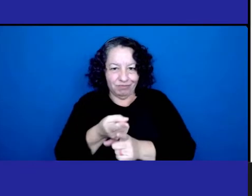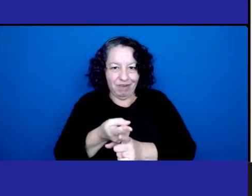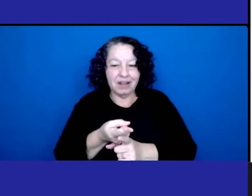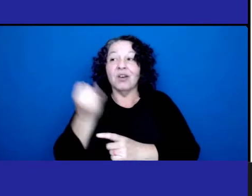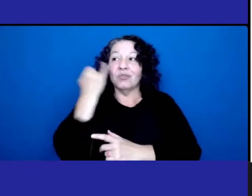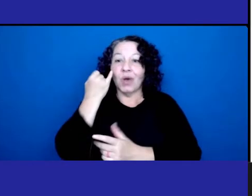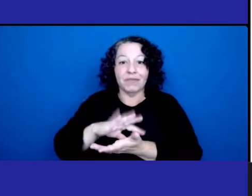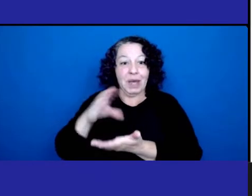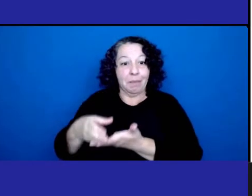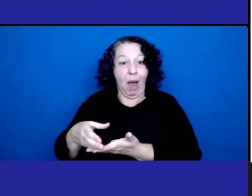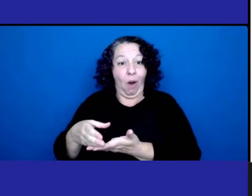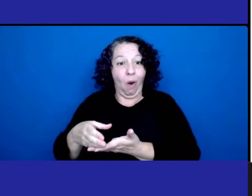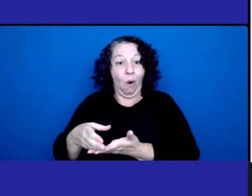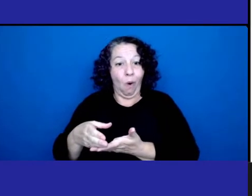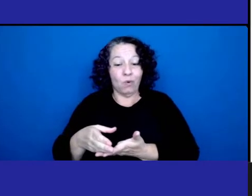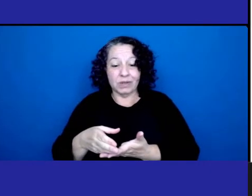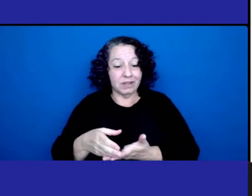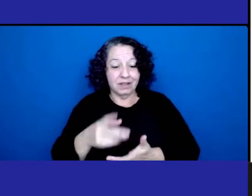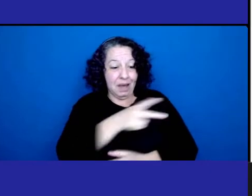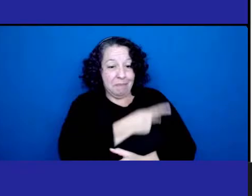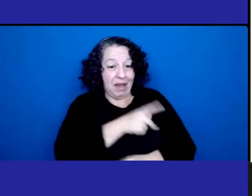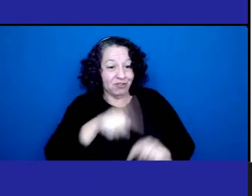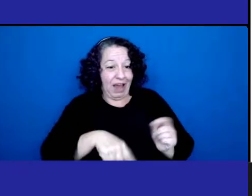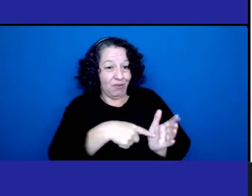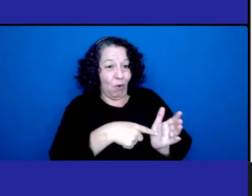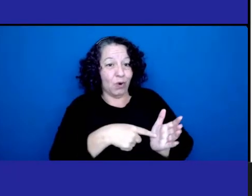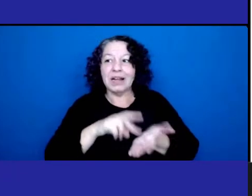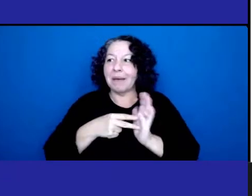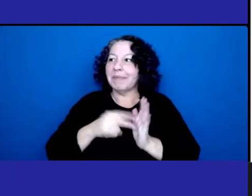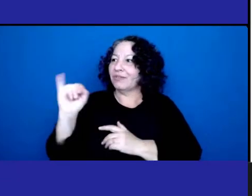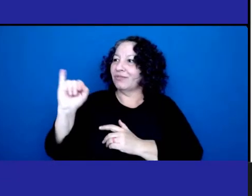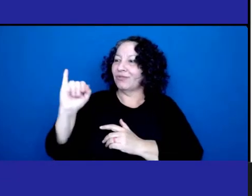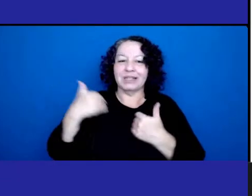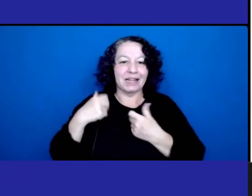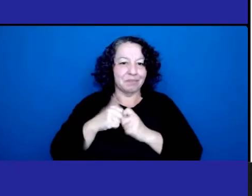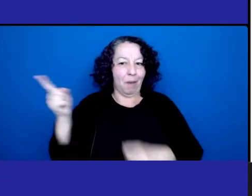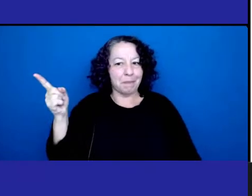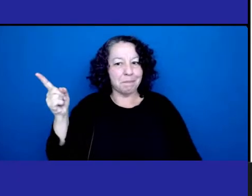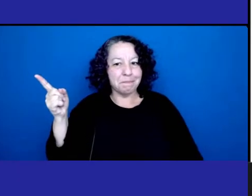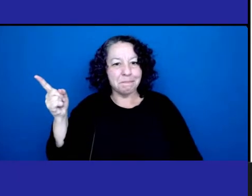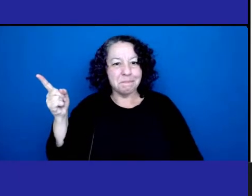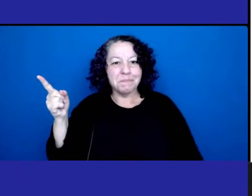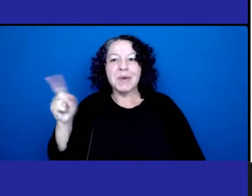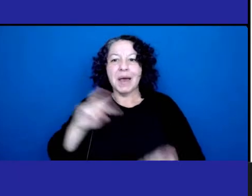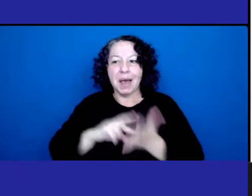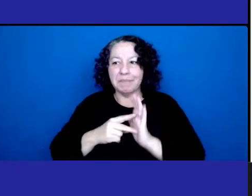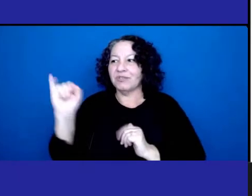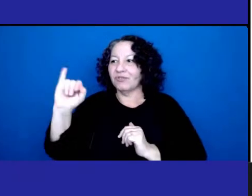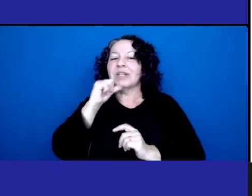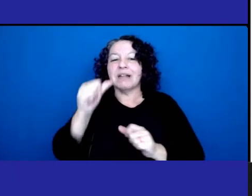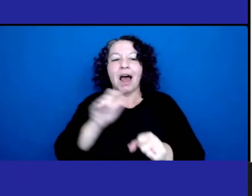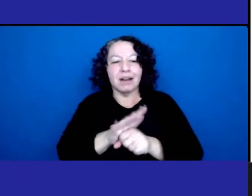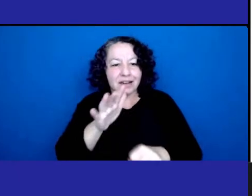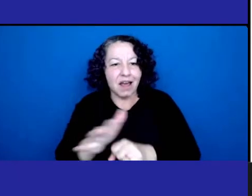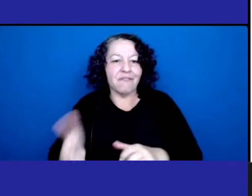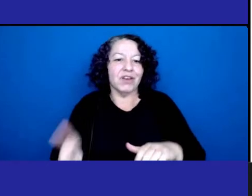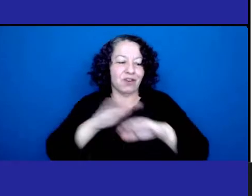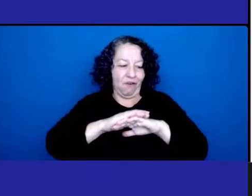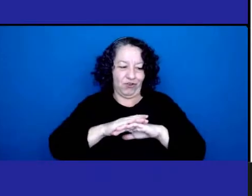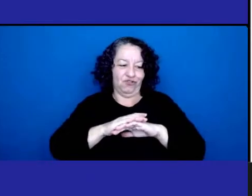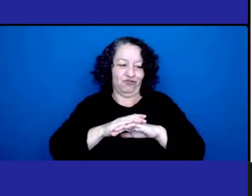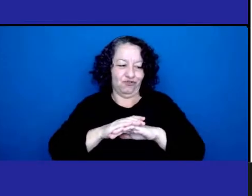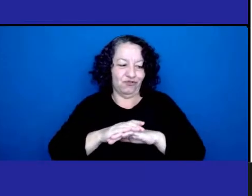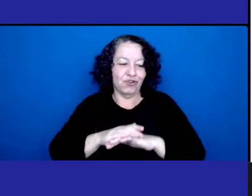prohibitive for the patient, that's because the insurance has a problem, right? The insurance is not adequate coverage. And so it becomes